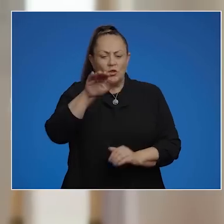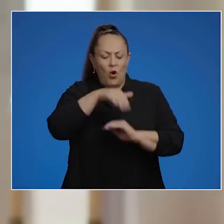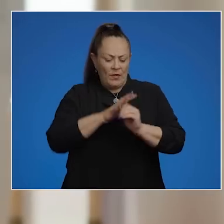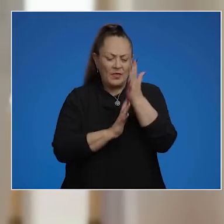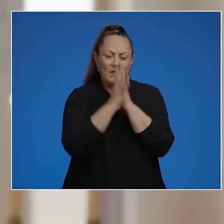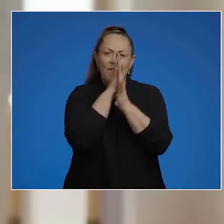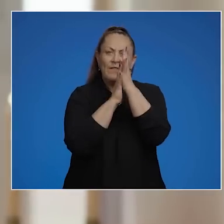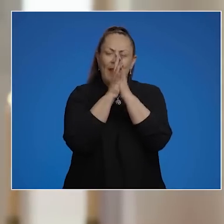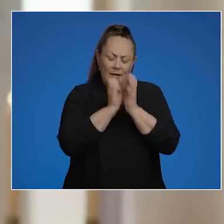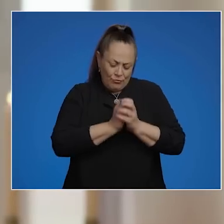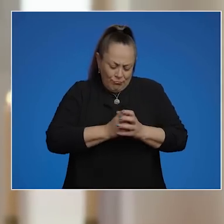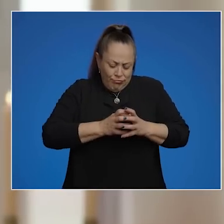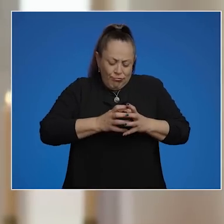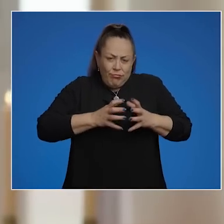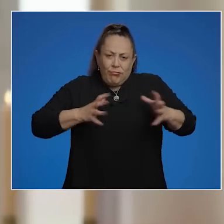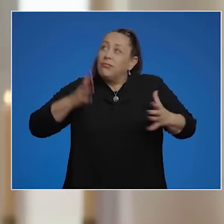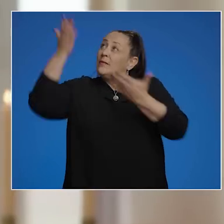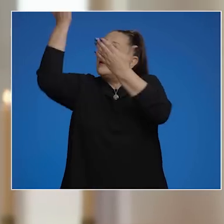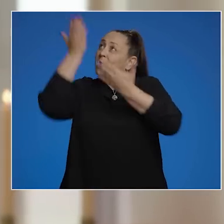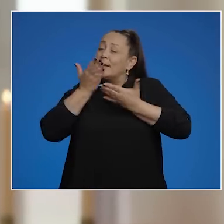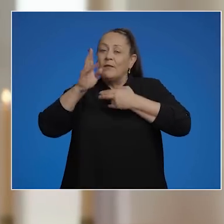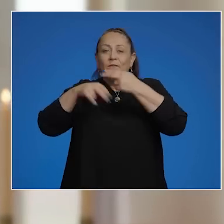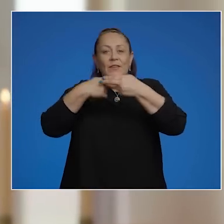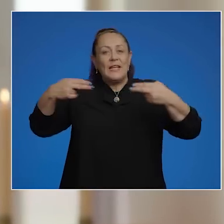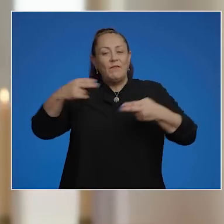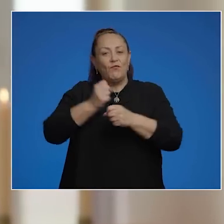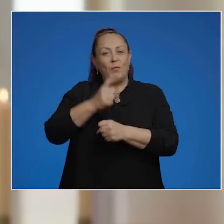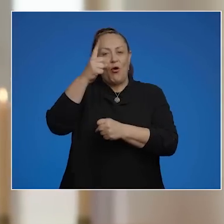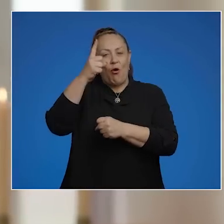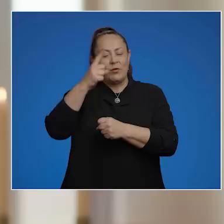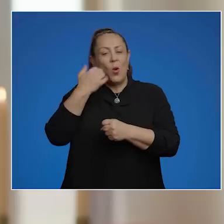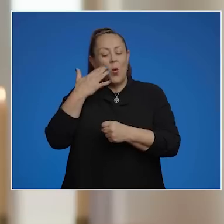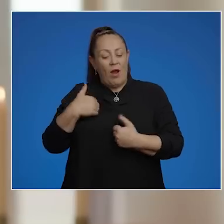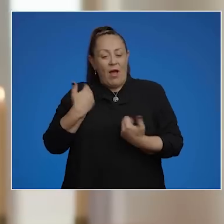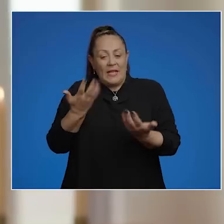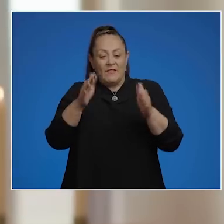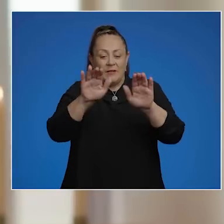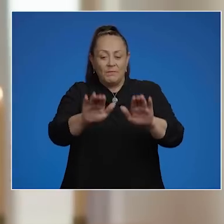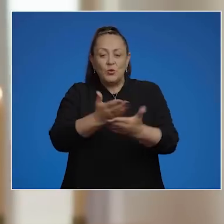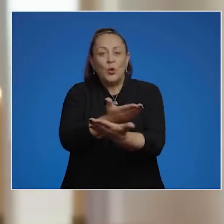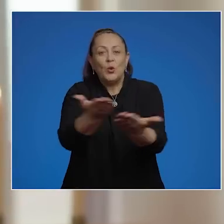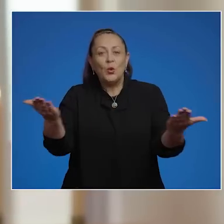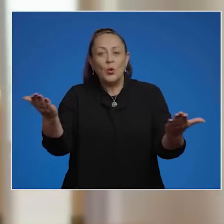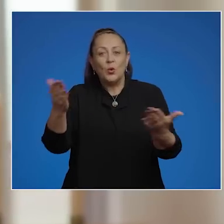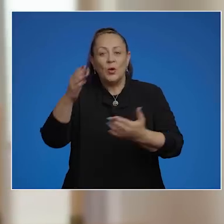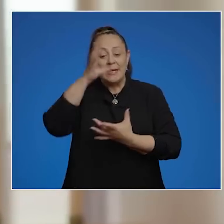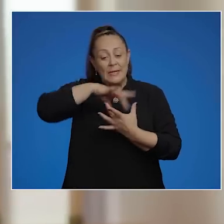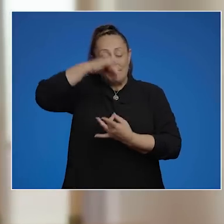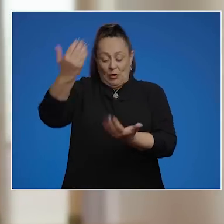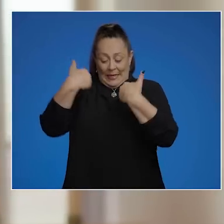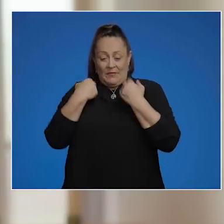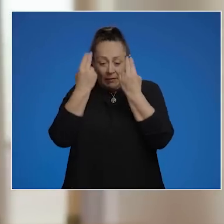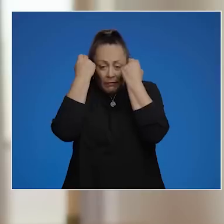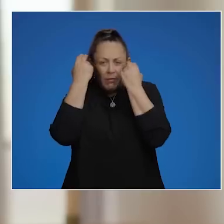the gift that God gave you when I laid my hands on you. God's gift was not a spirit of timidity,